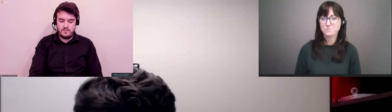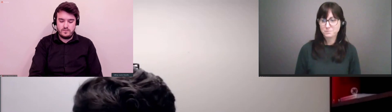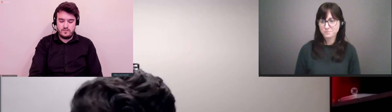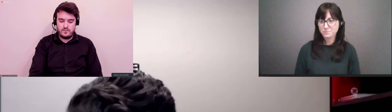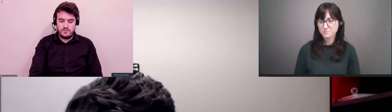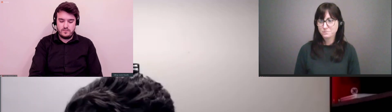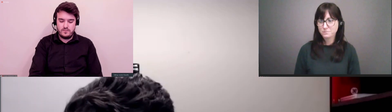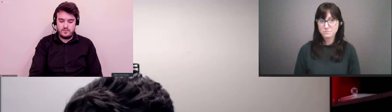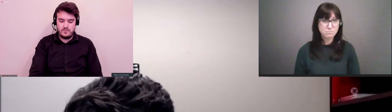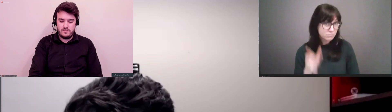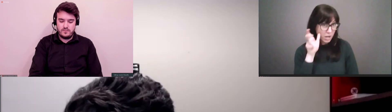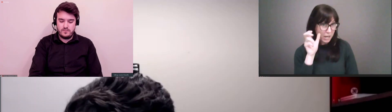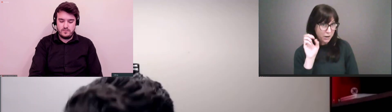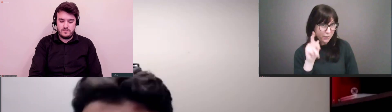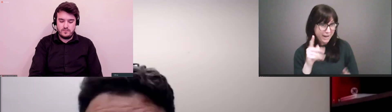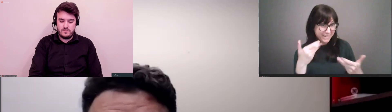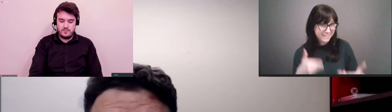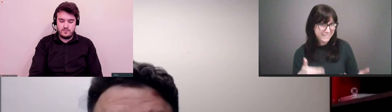Hi, can you hear me?